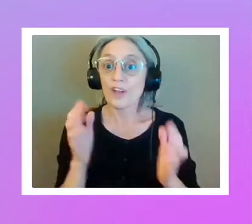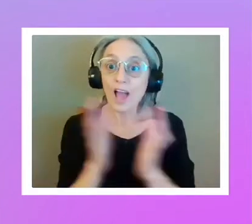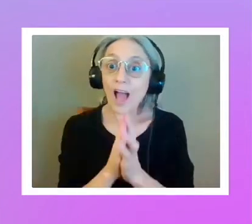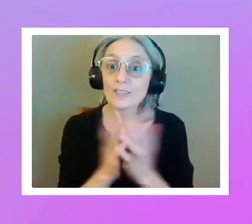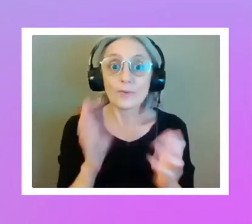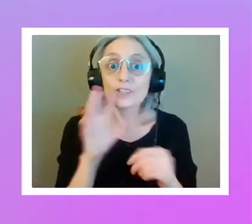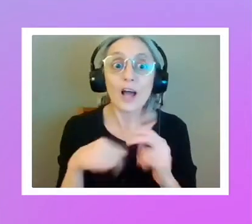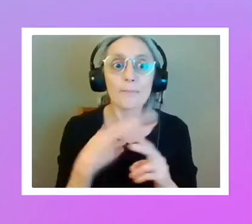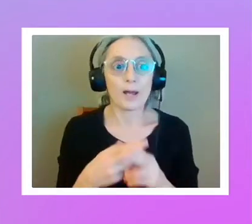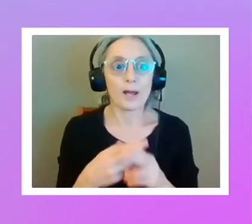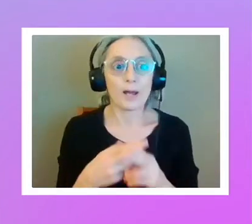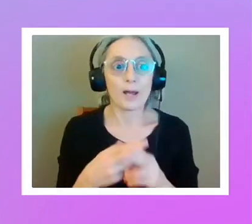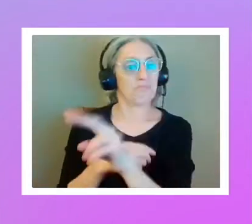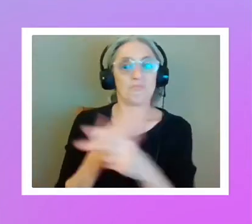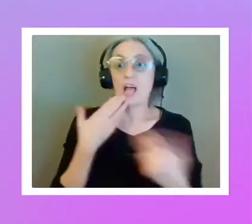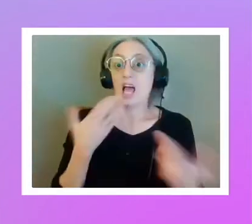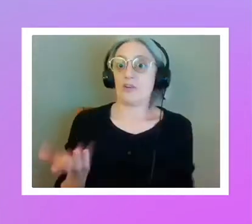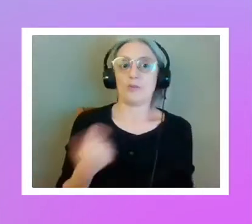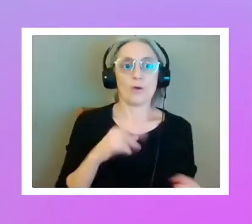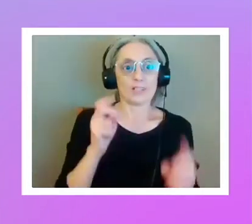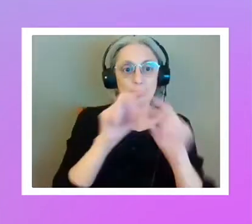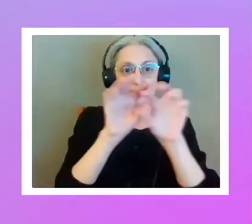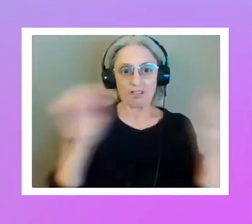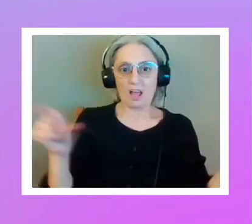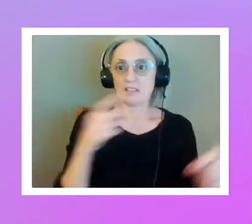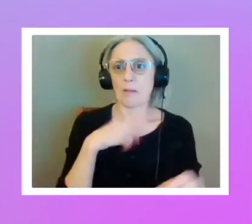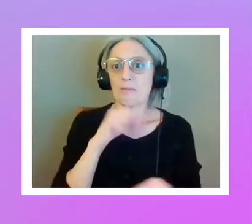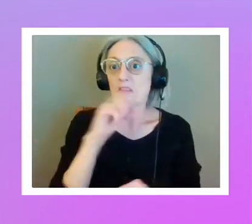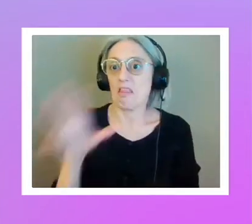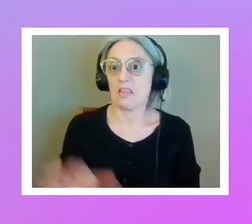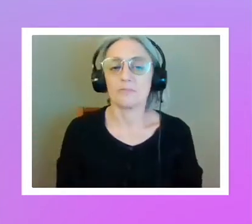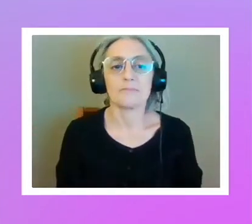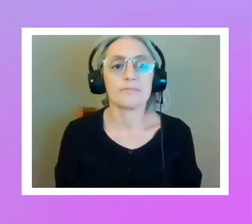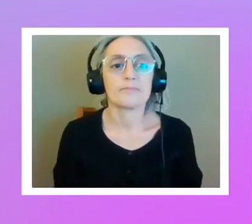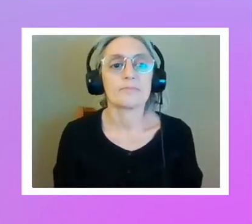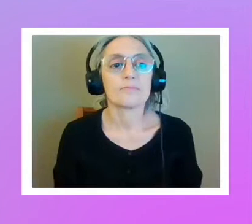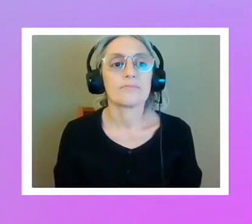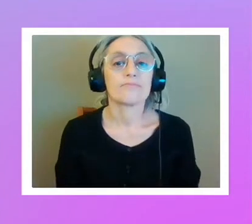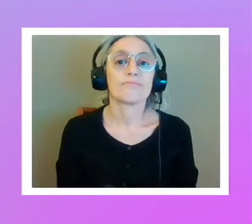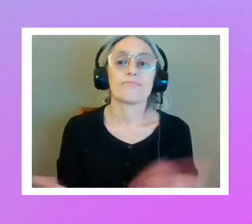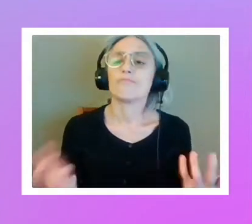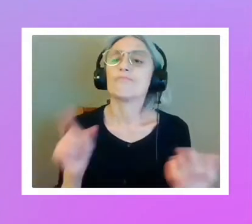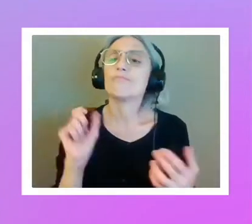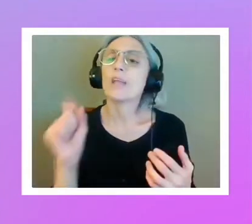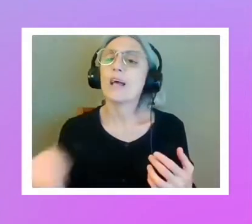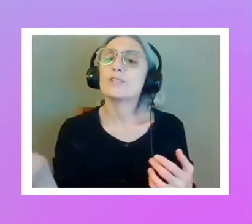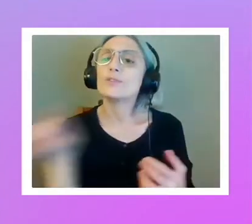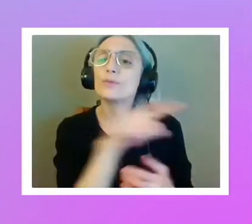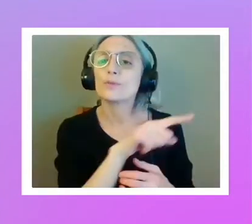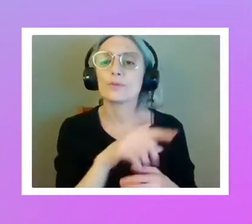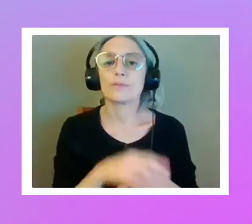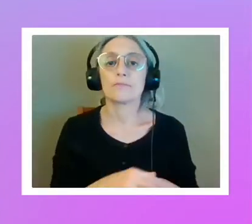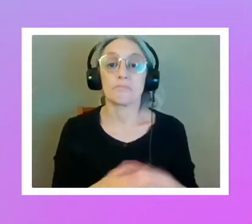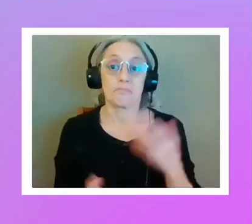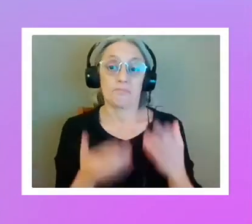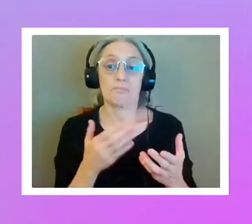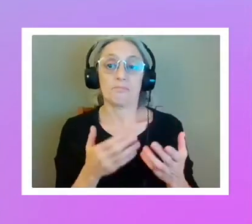line. Here's a better question. Do you even want to find out? Like a lot of you said, this could be